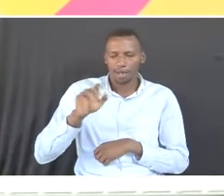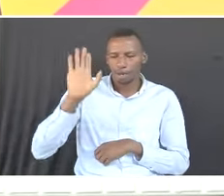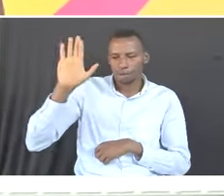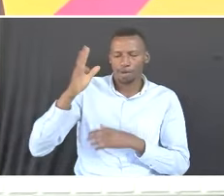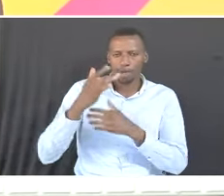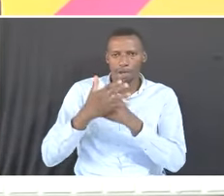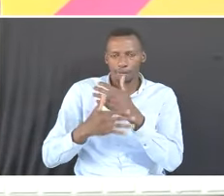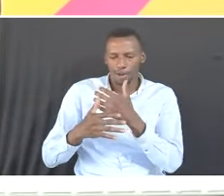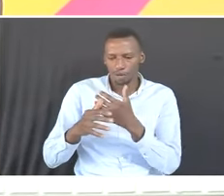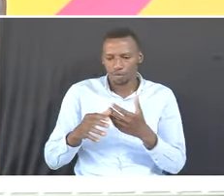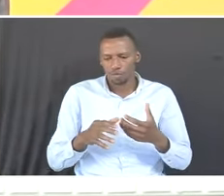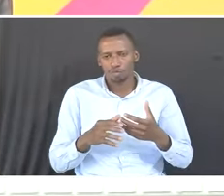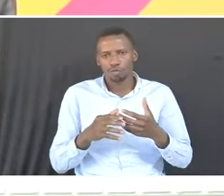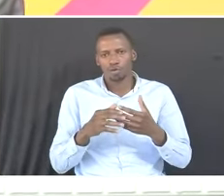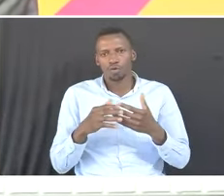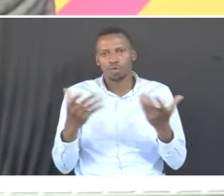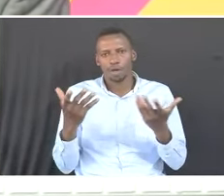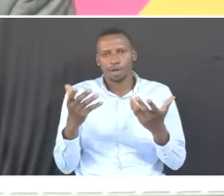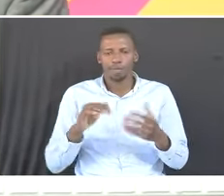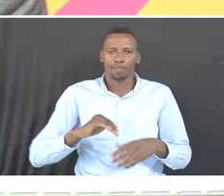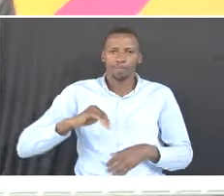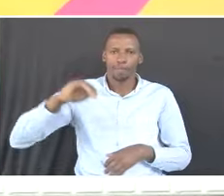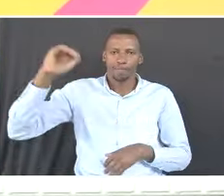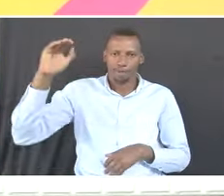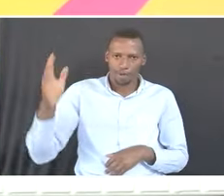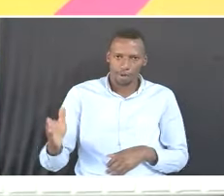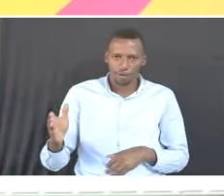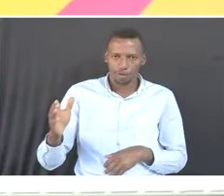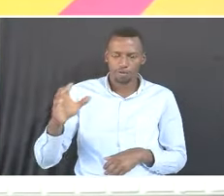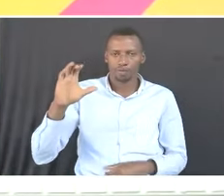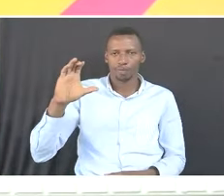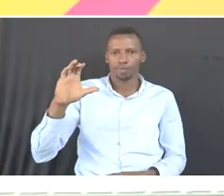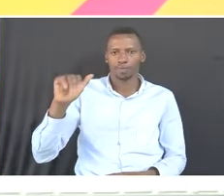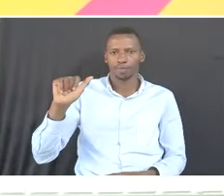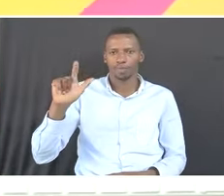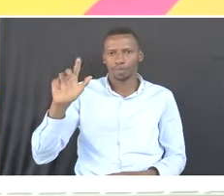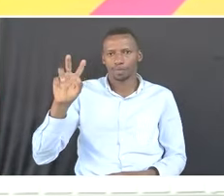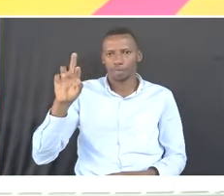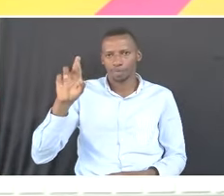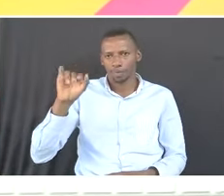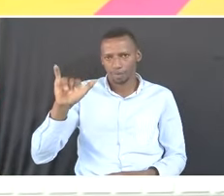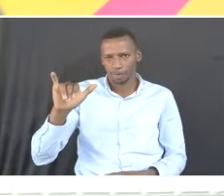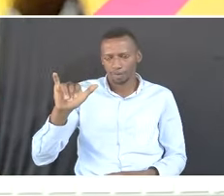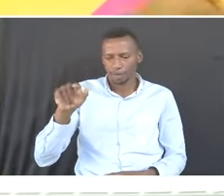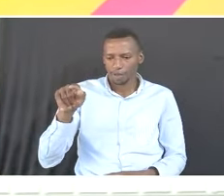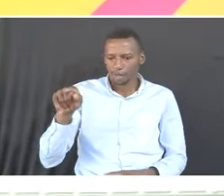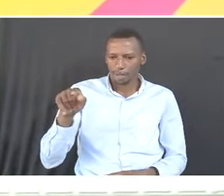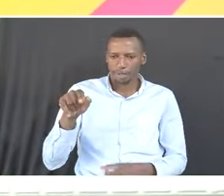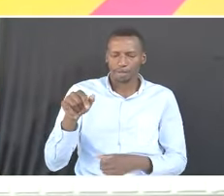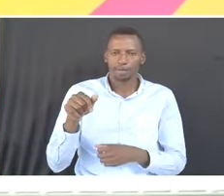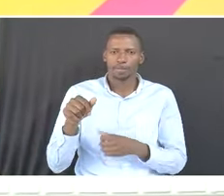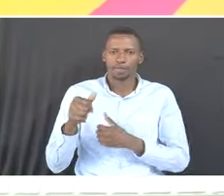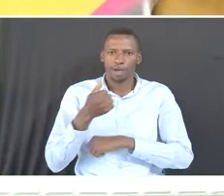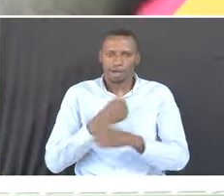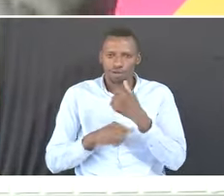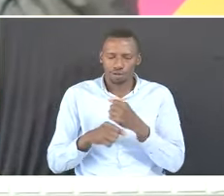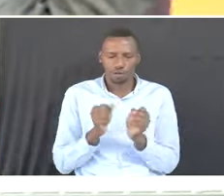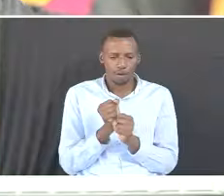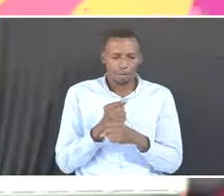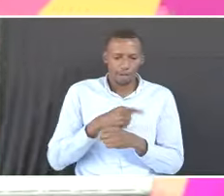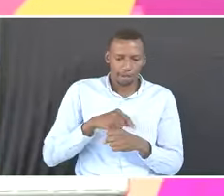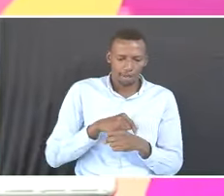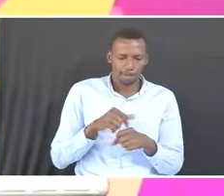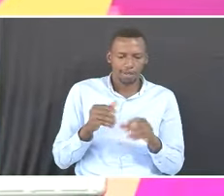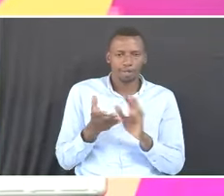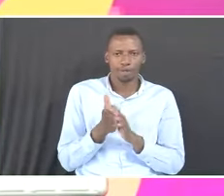shed on Mount Calvary. The act on Mount Calvary, people of God, has made us the children of God. We were